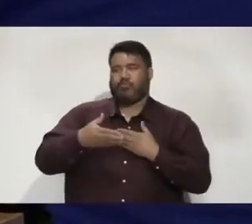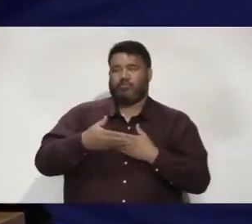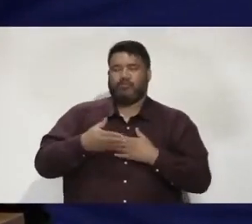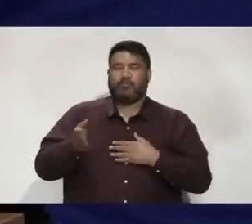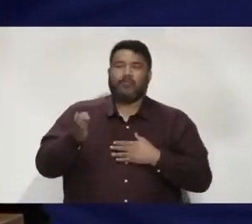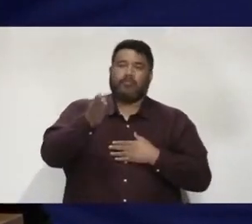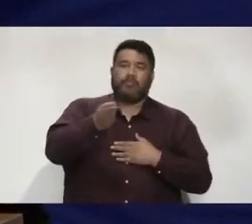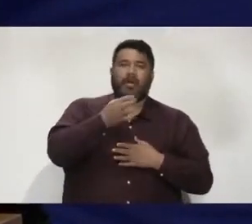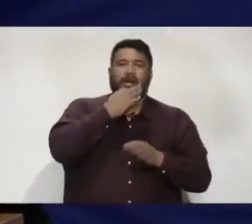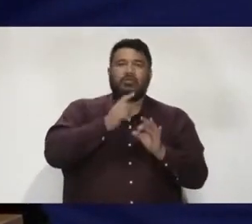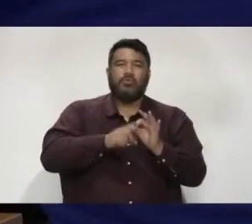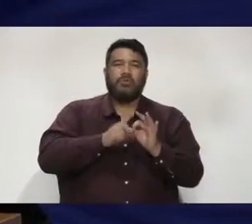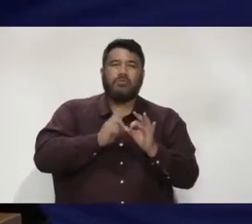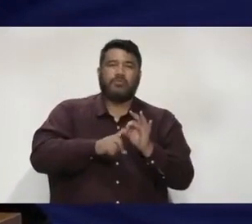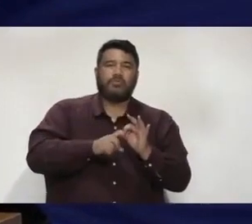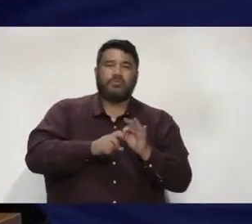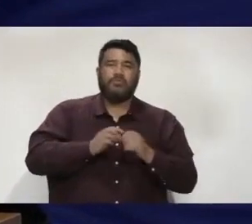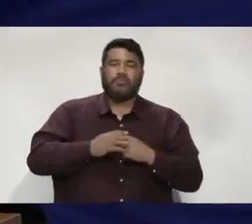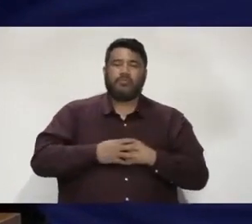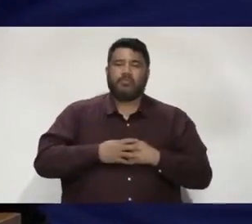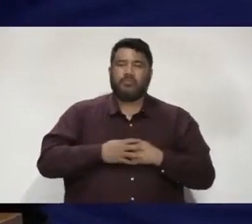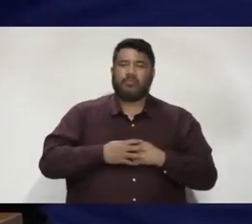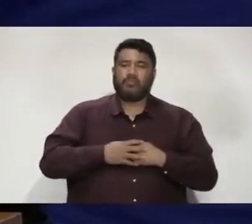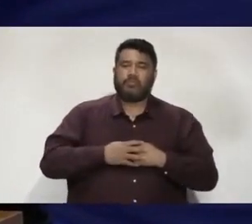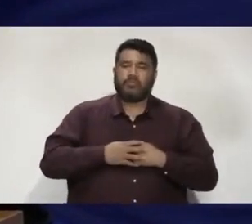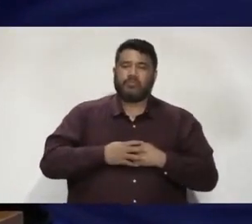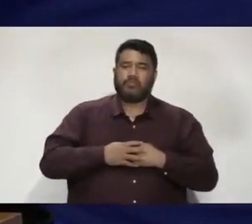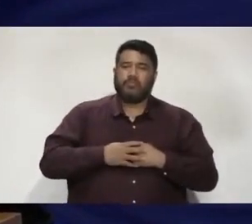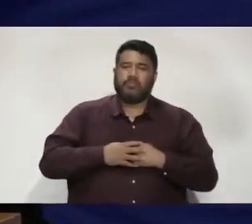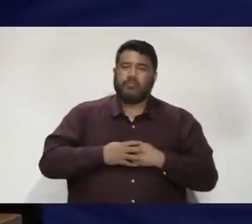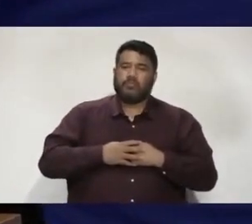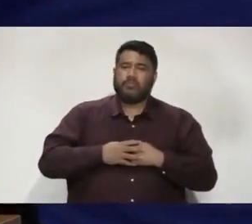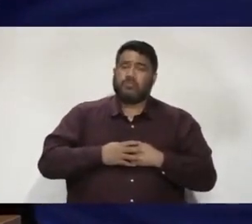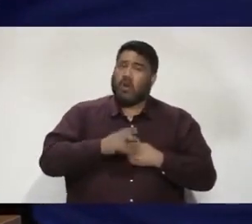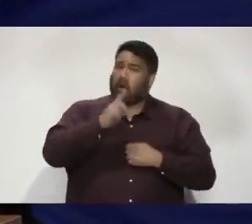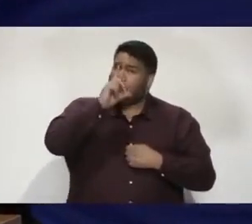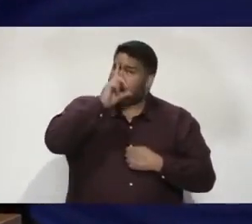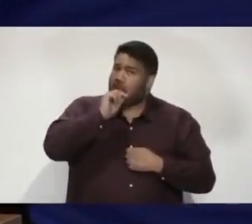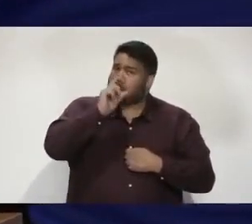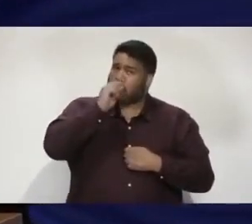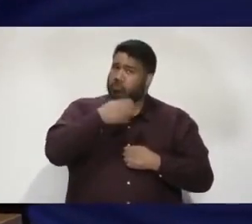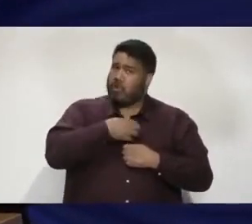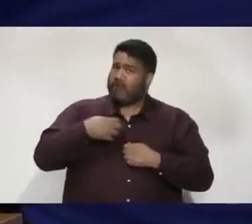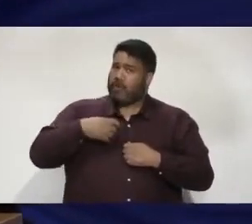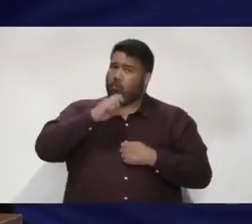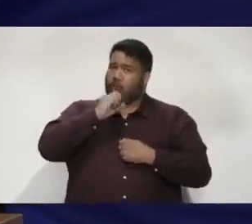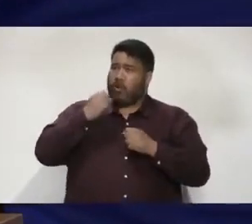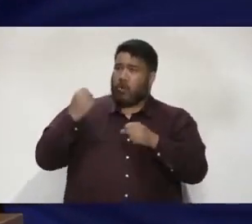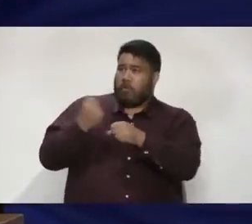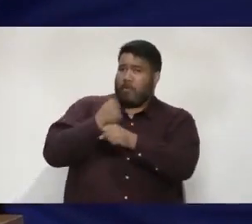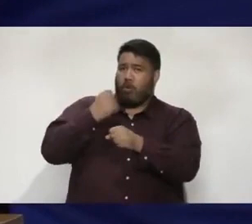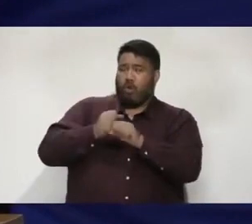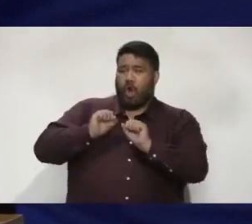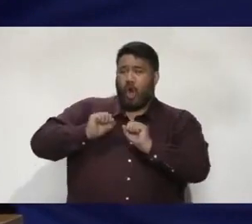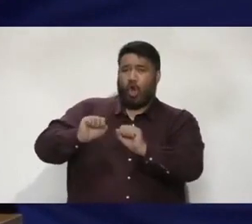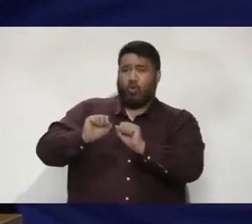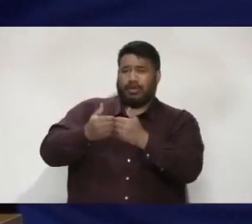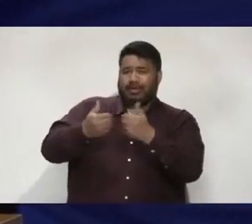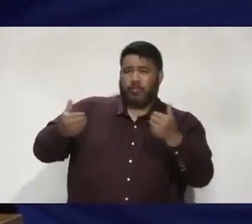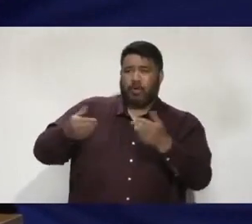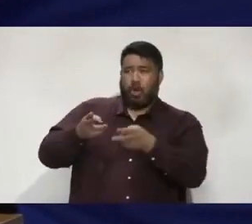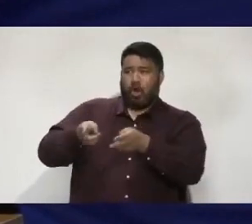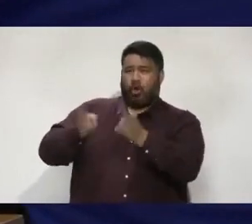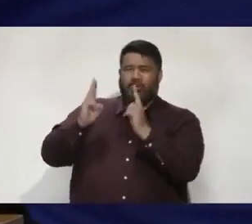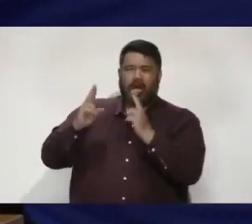before you consider building standalone or specifically designed quarantine facilities to expand